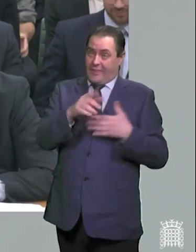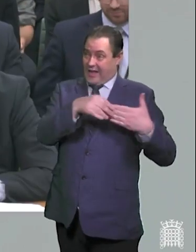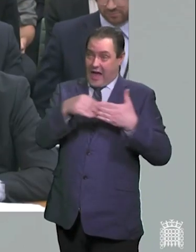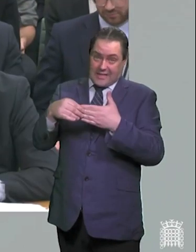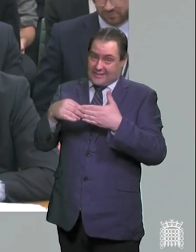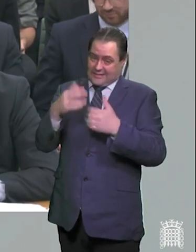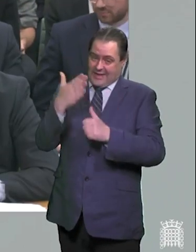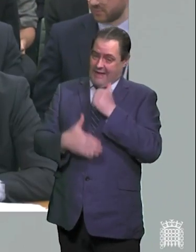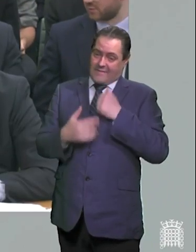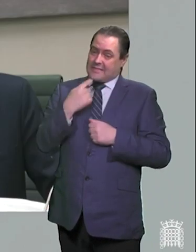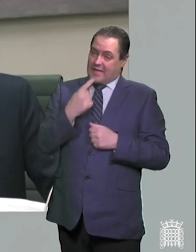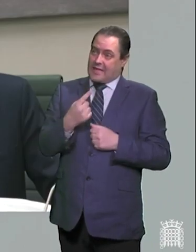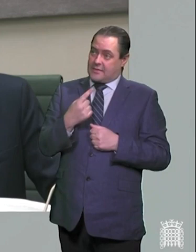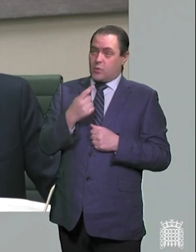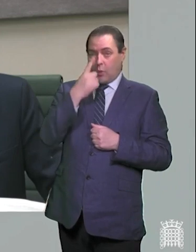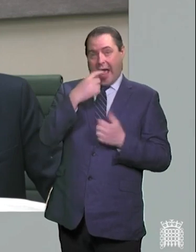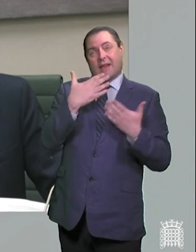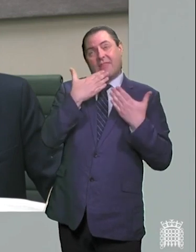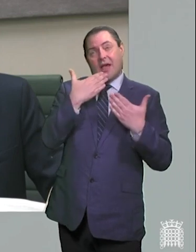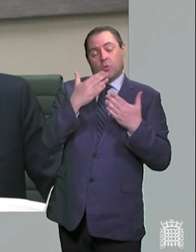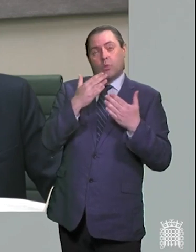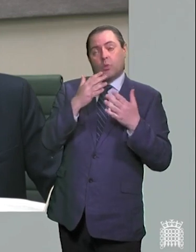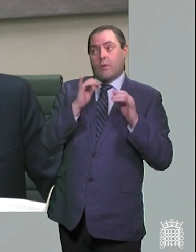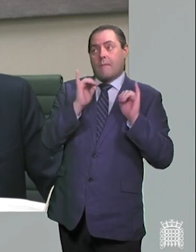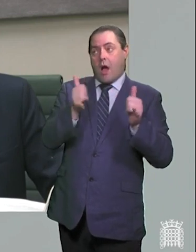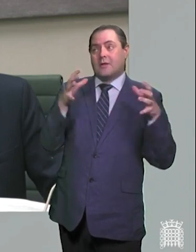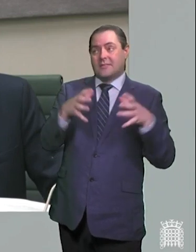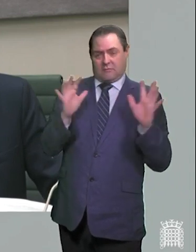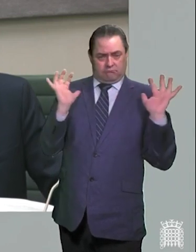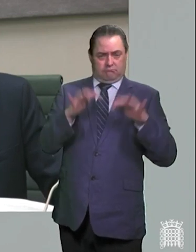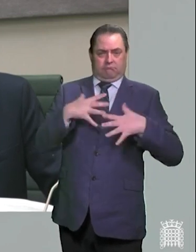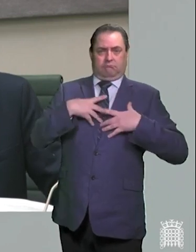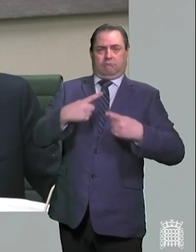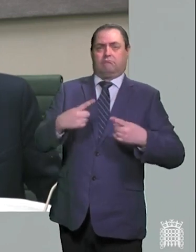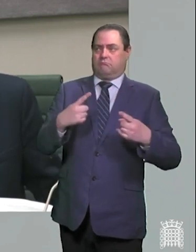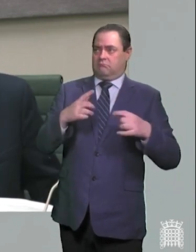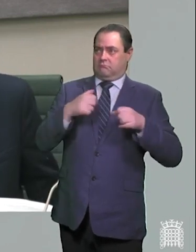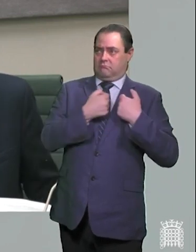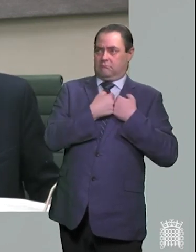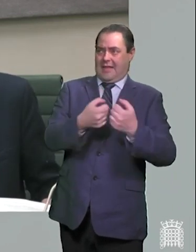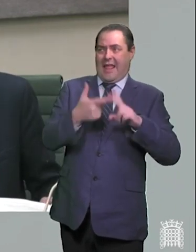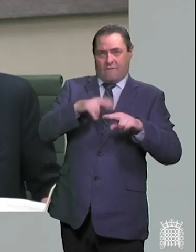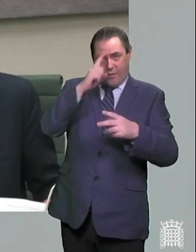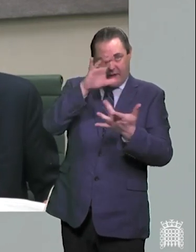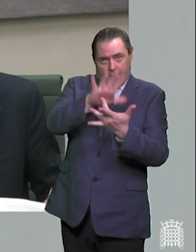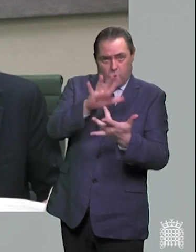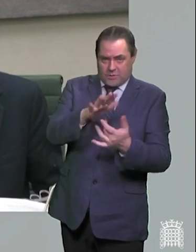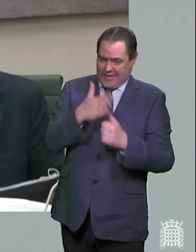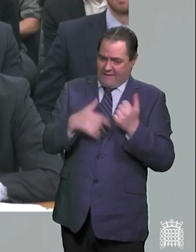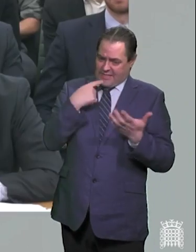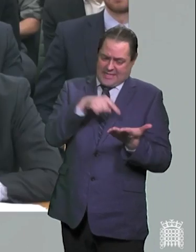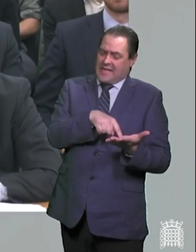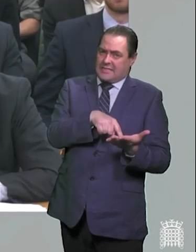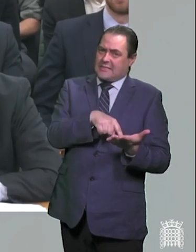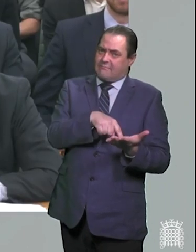not say you can have a thank you party and there's many people in the room if you think it's very important to thank people. The guidance doesn't say that.